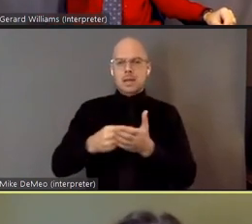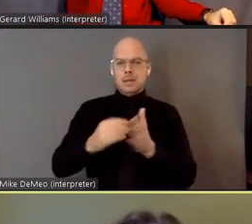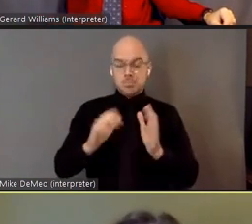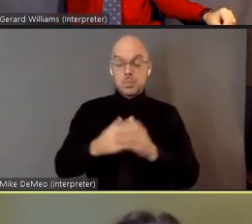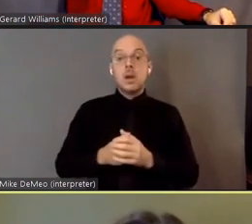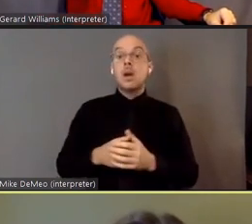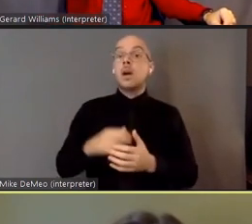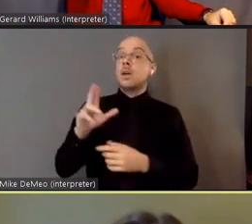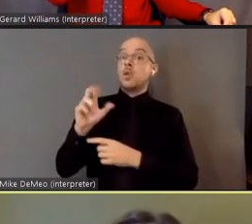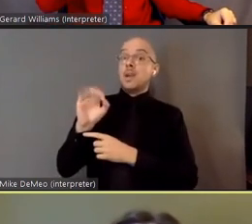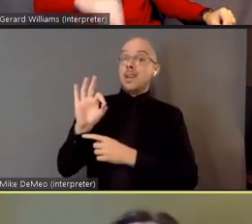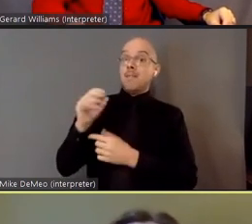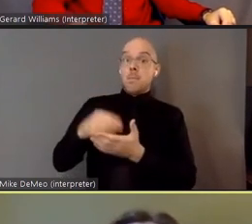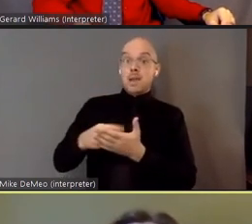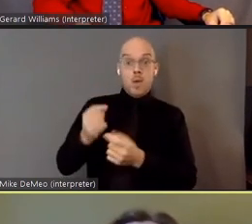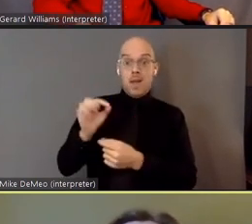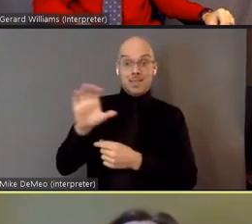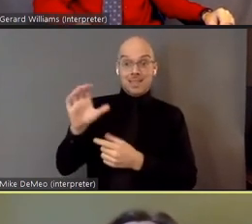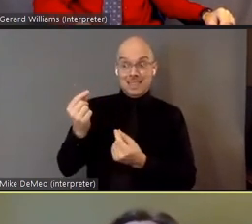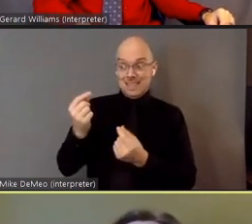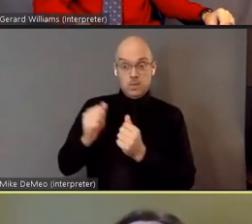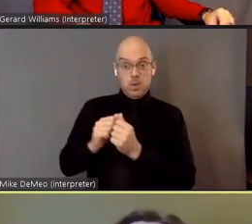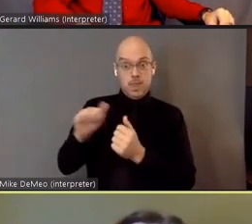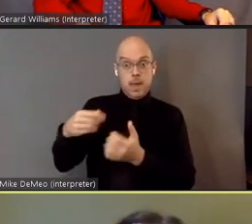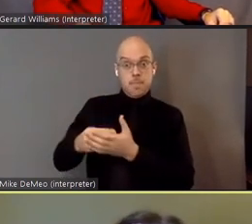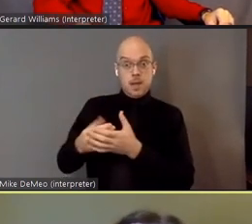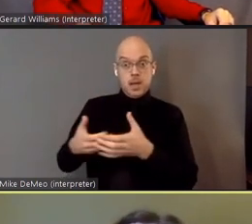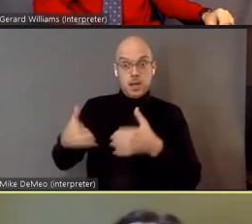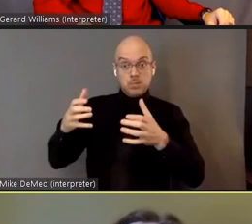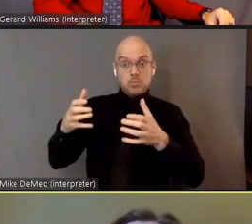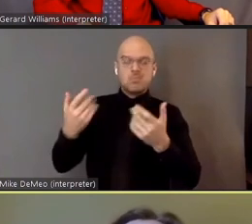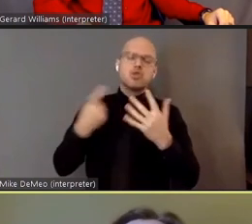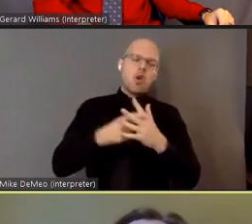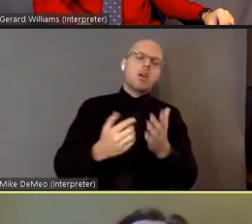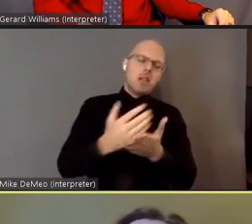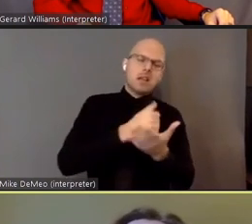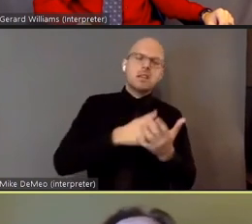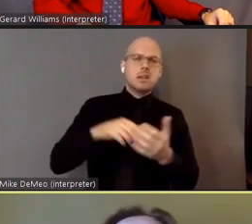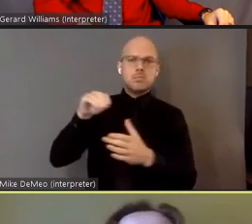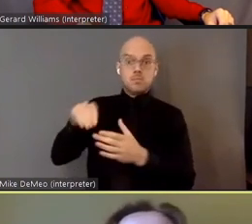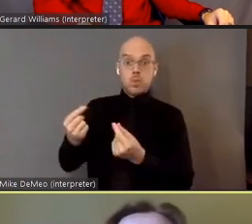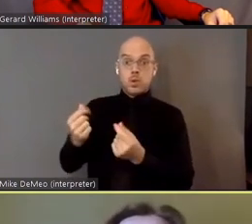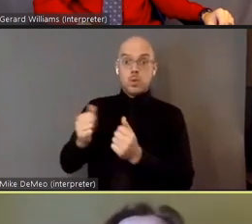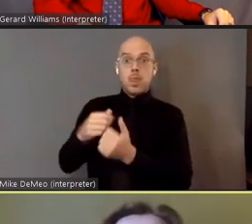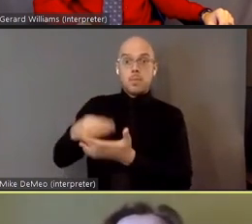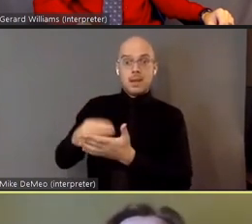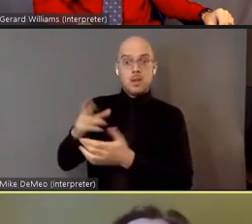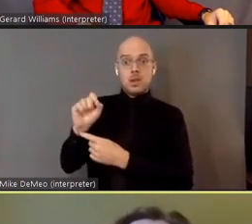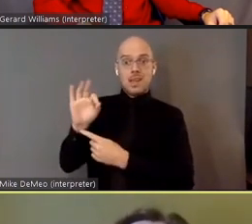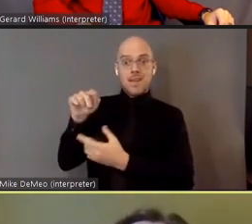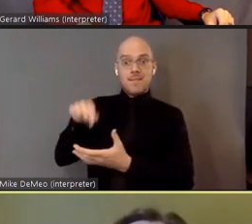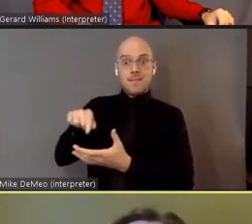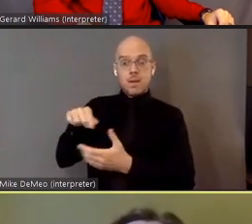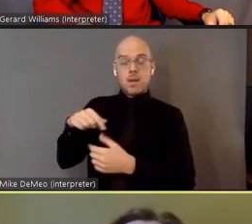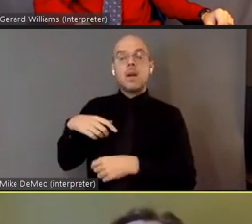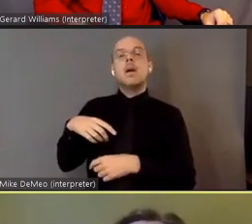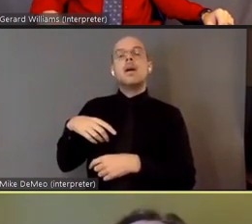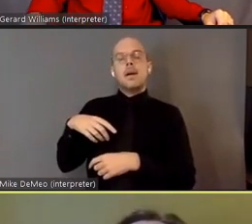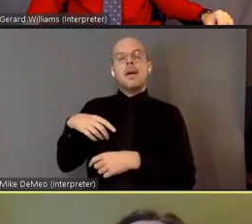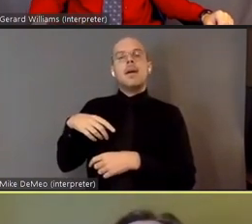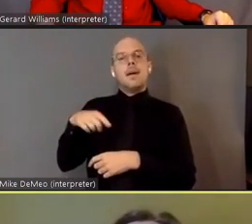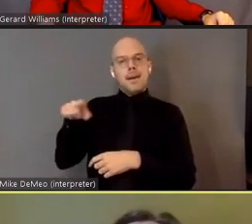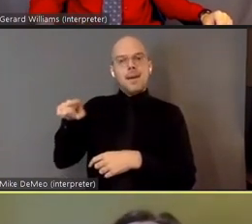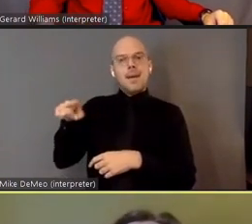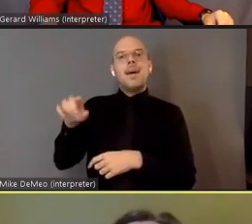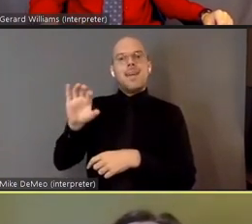USF funds for a very long time after they started collecting them was that they used